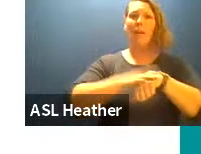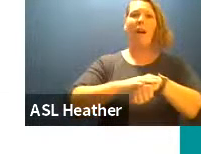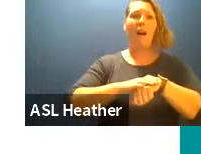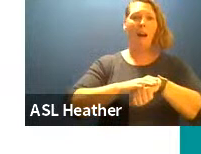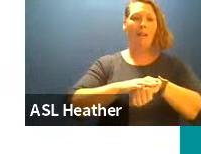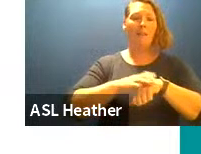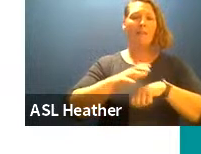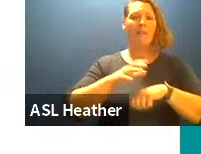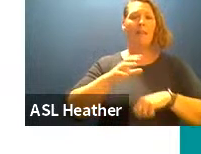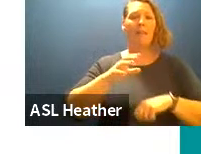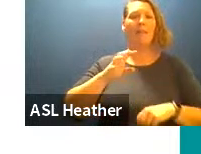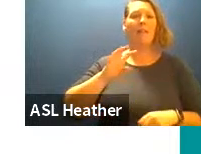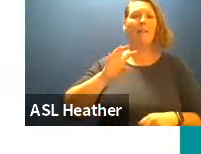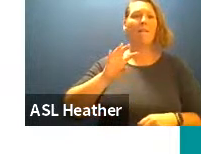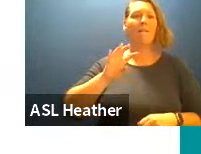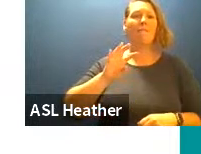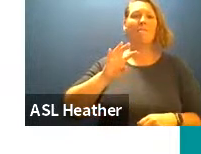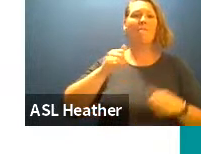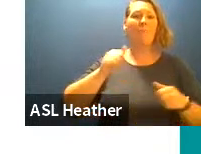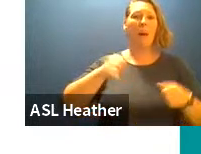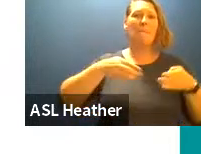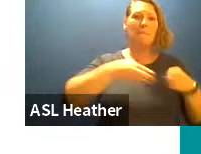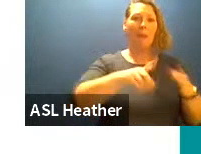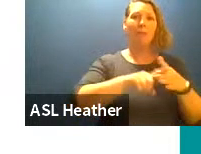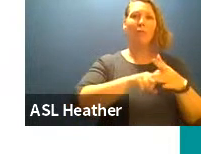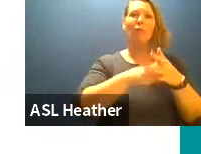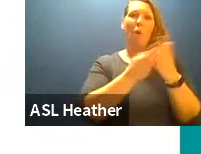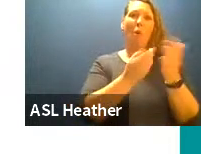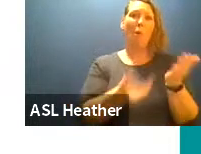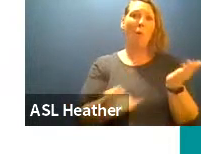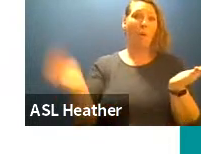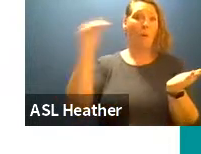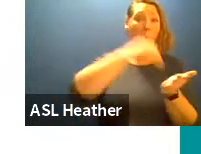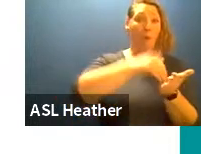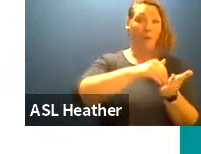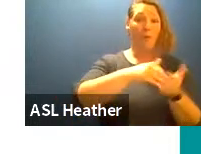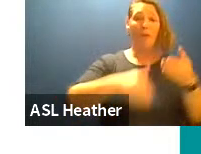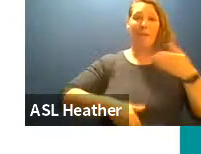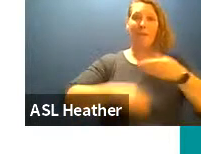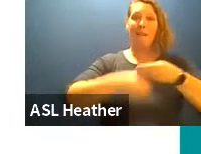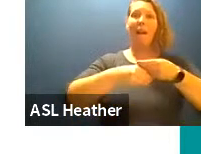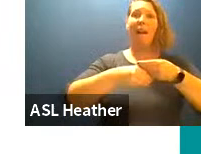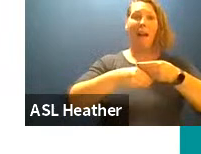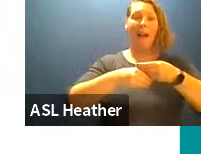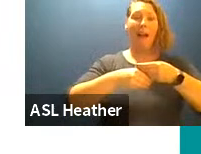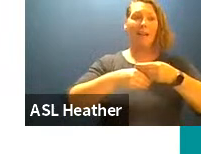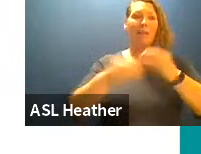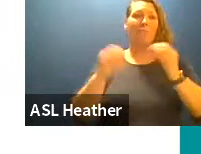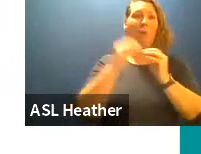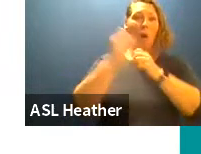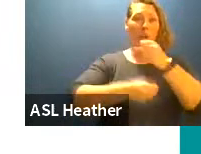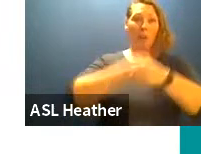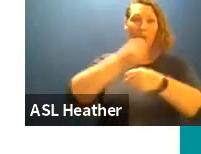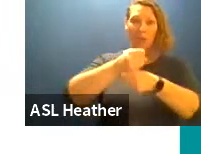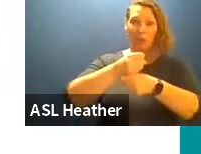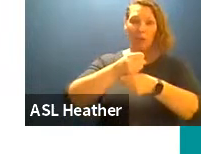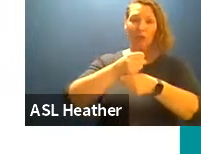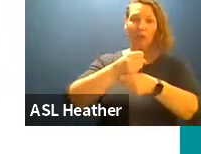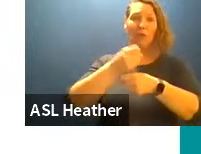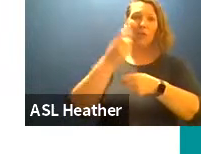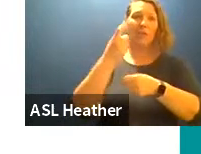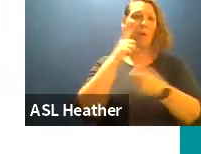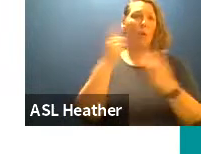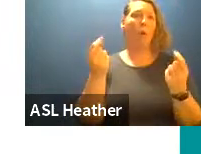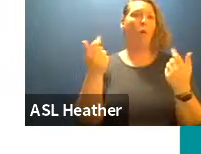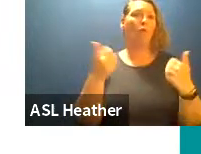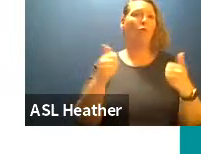4th path, which is starting over and adding some additional years to what we're